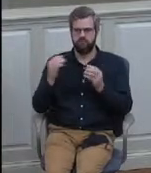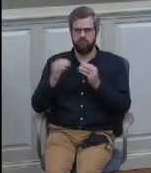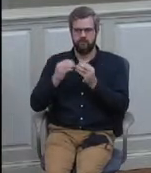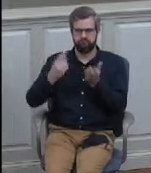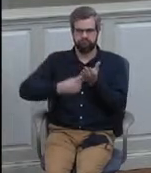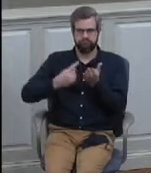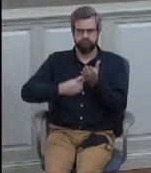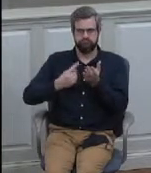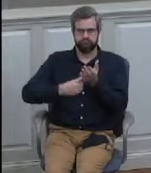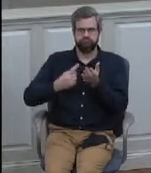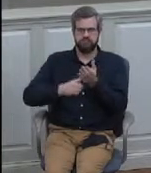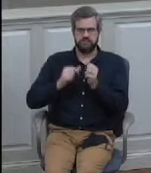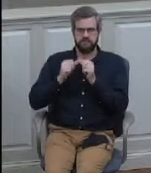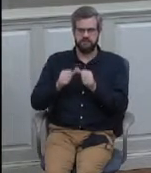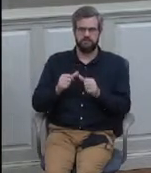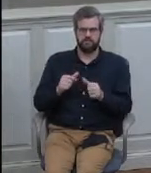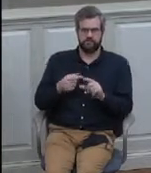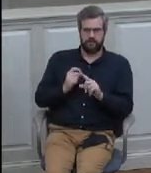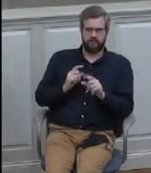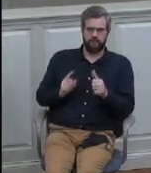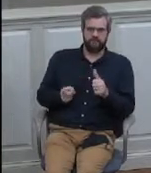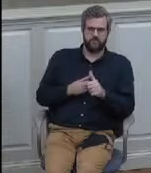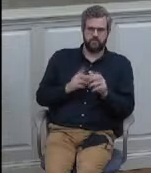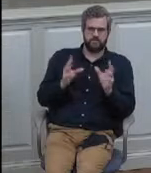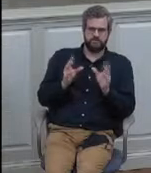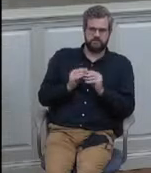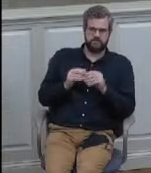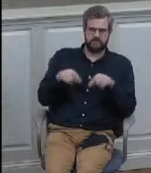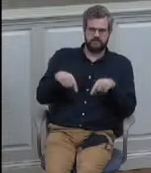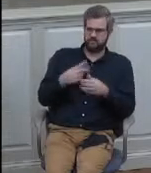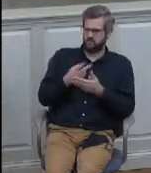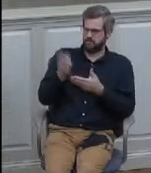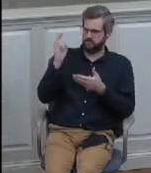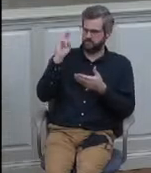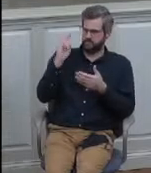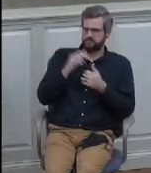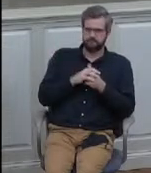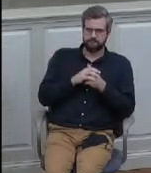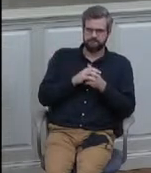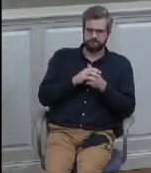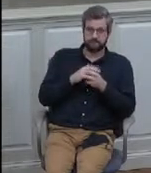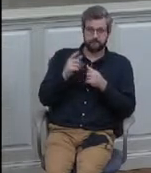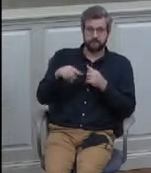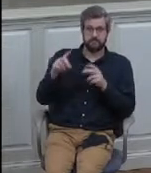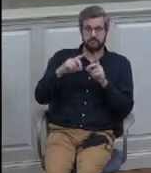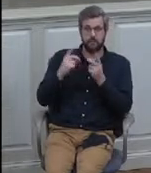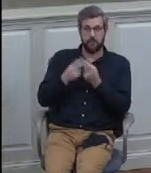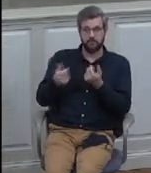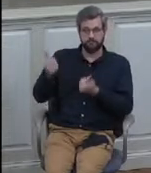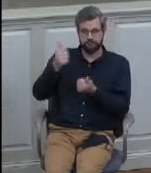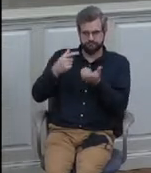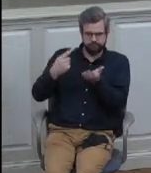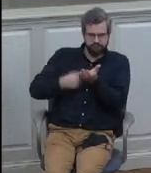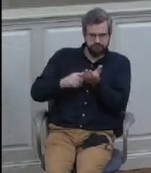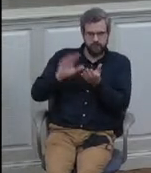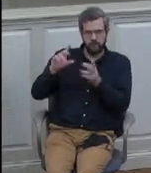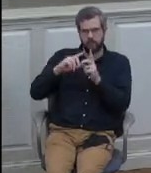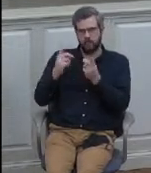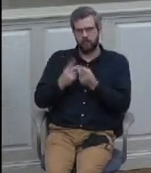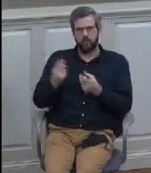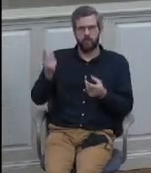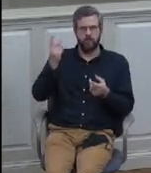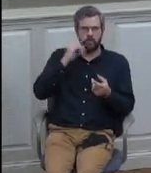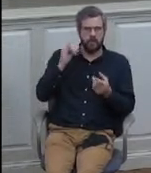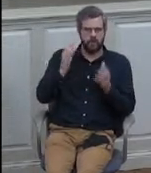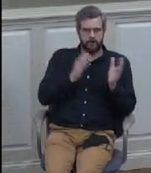our initial discussion that we had in here a couple weeks ago, where they talk about what they want to do with their departments,